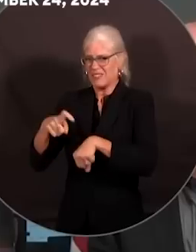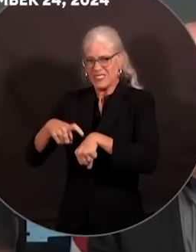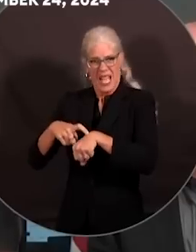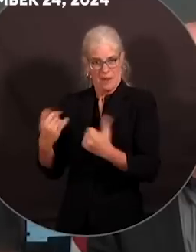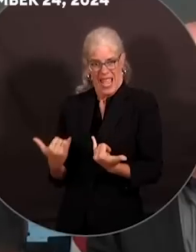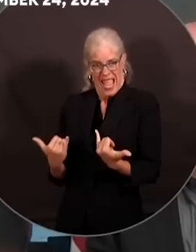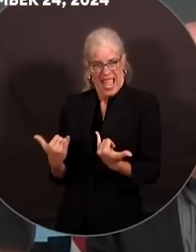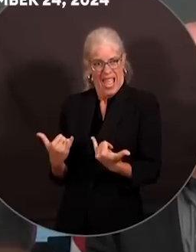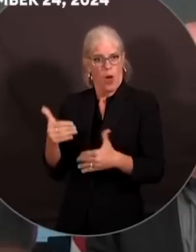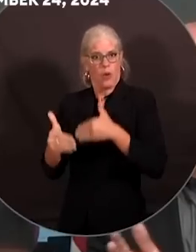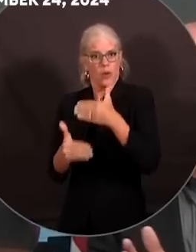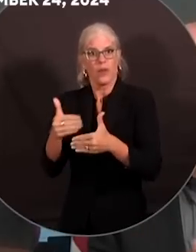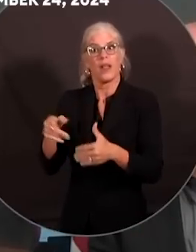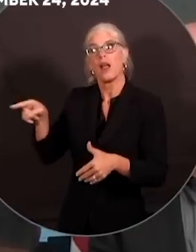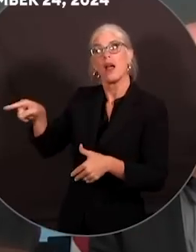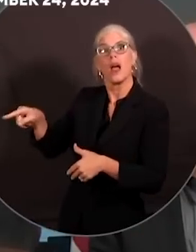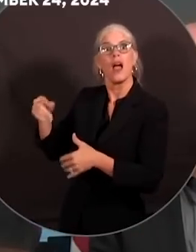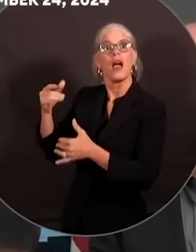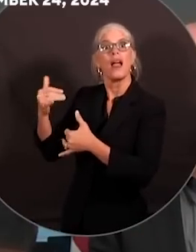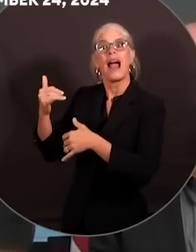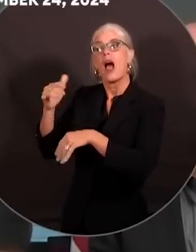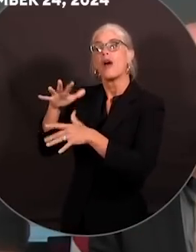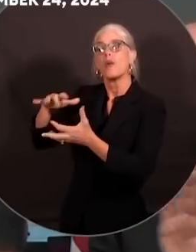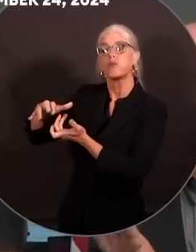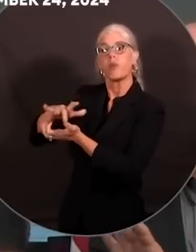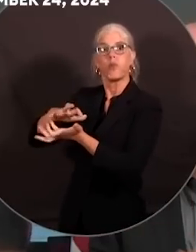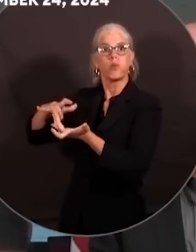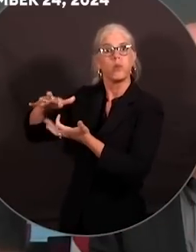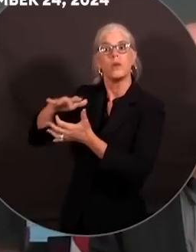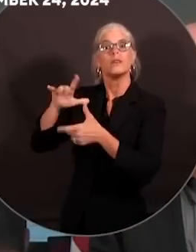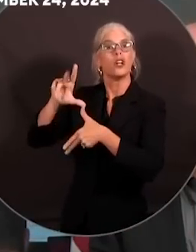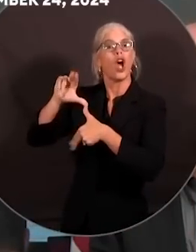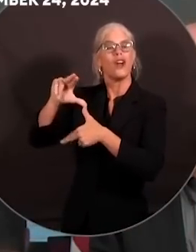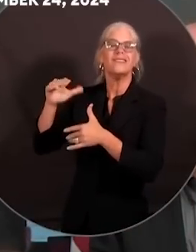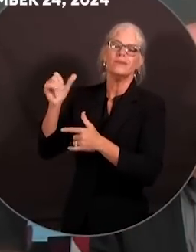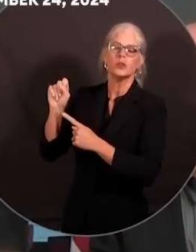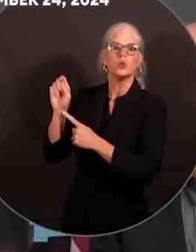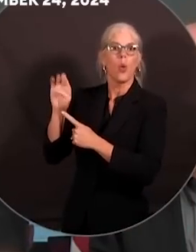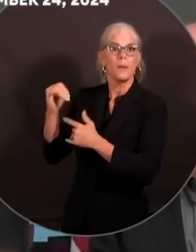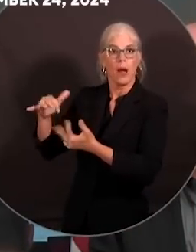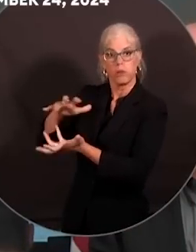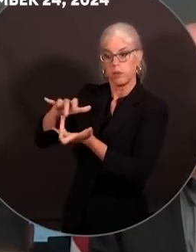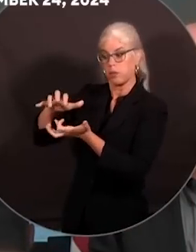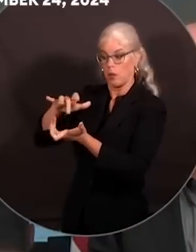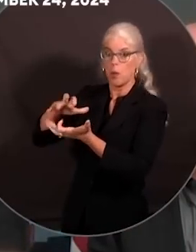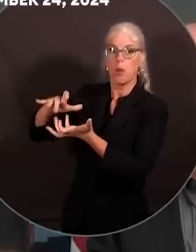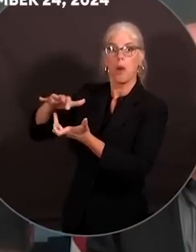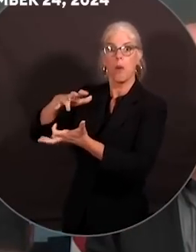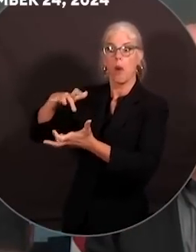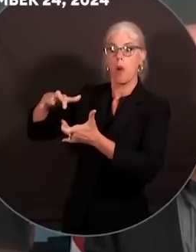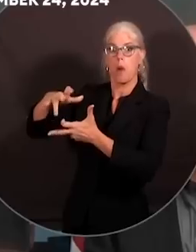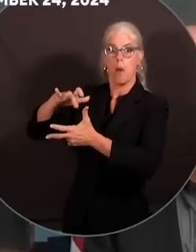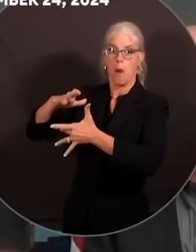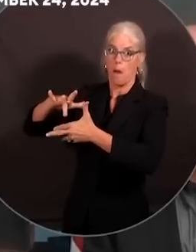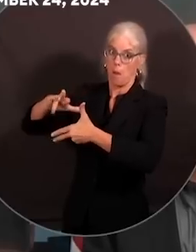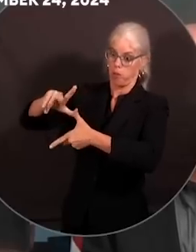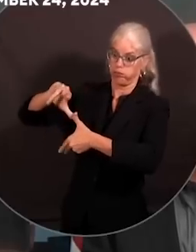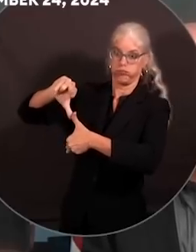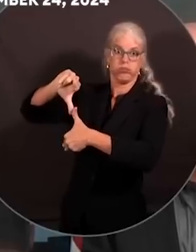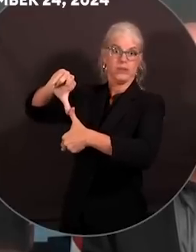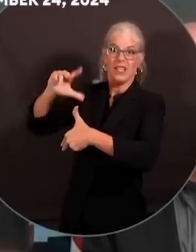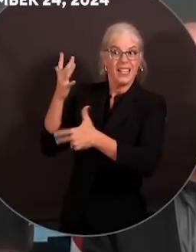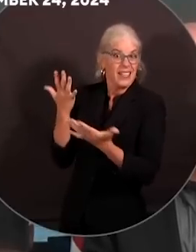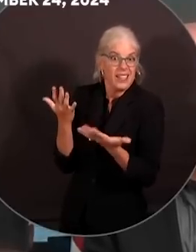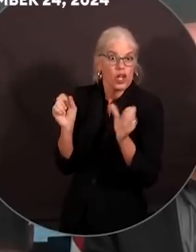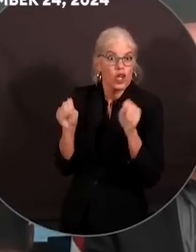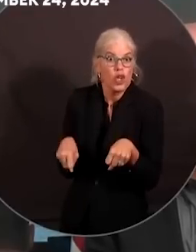take a little longer. That will push it back further before we see impacts. We don't know that yet, but it's possible you could see